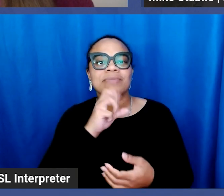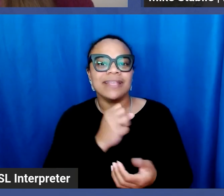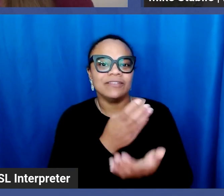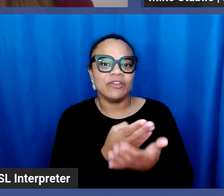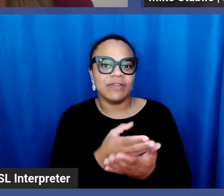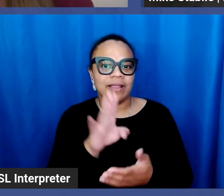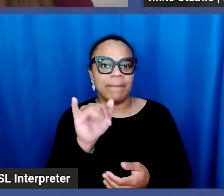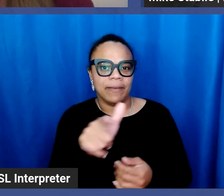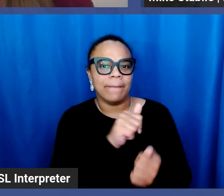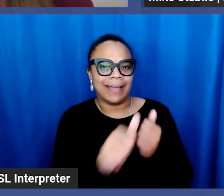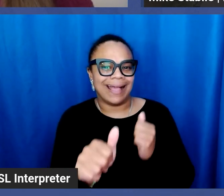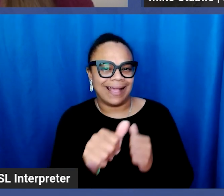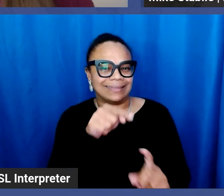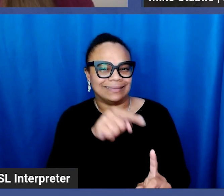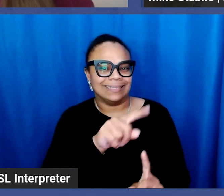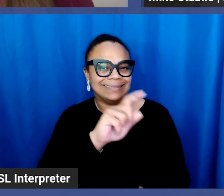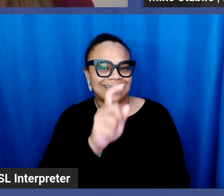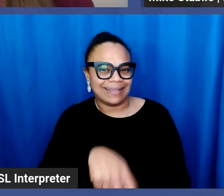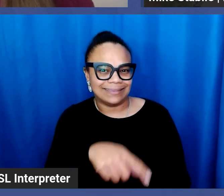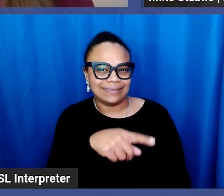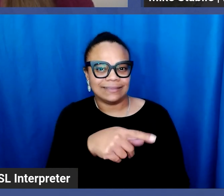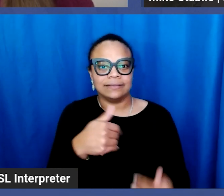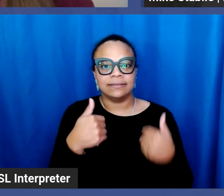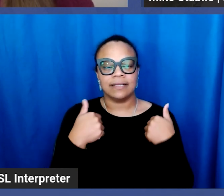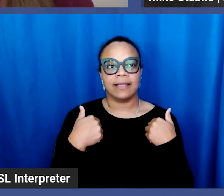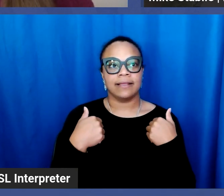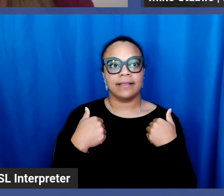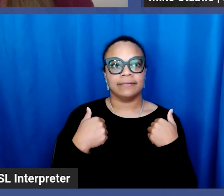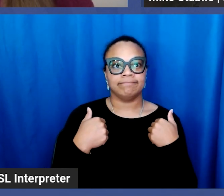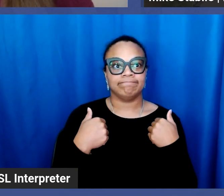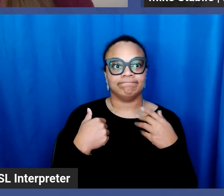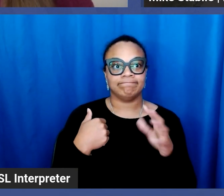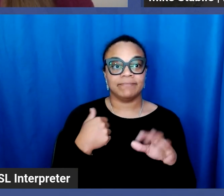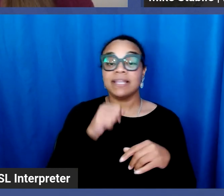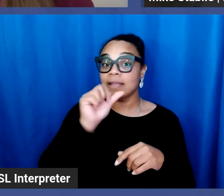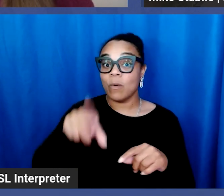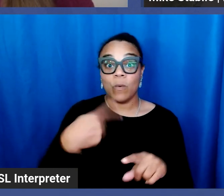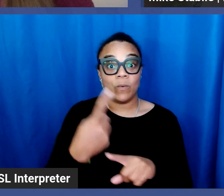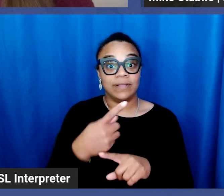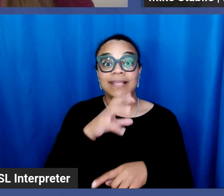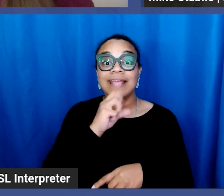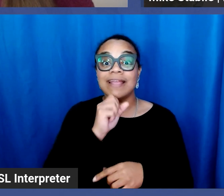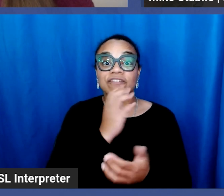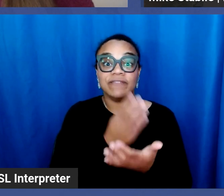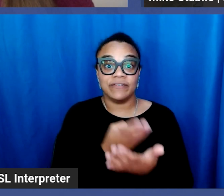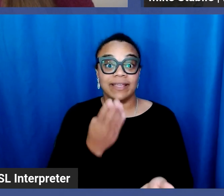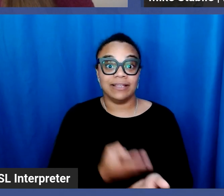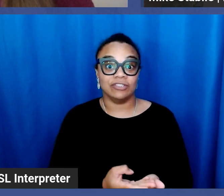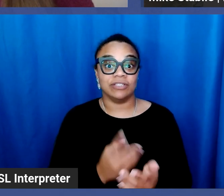was passed in Texas and had, not just age verification, but,